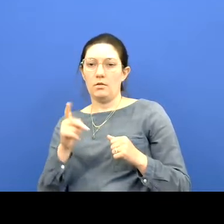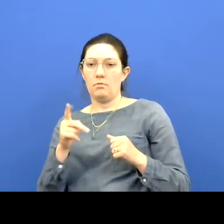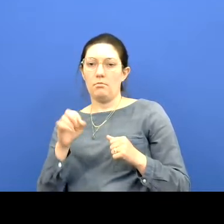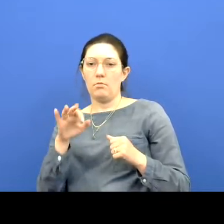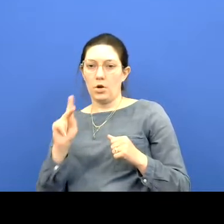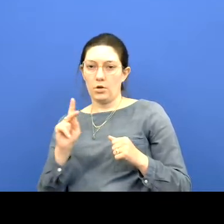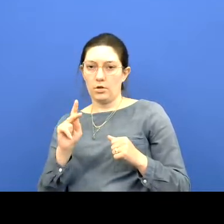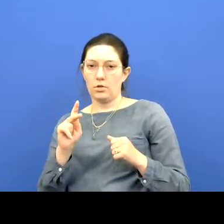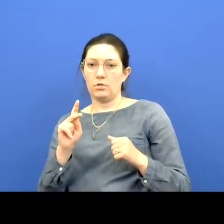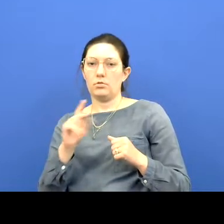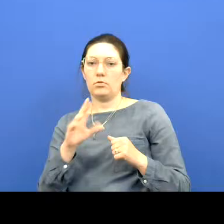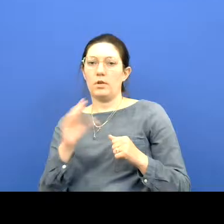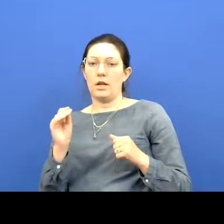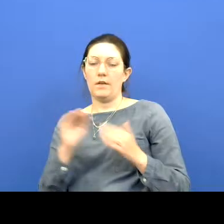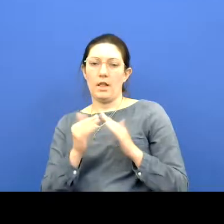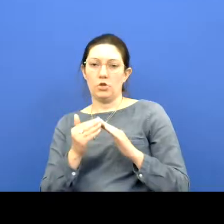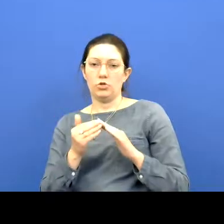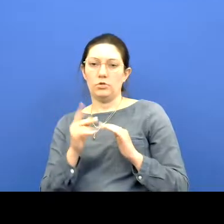Village.